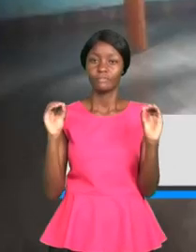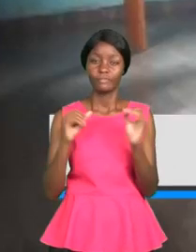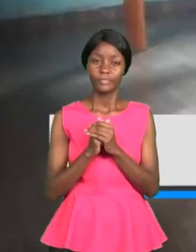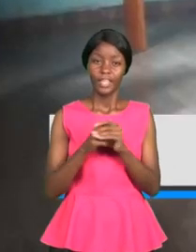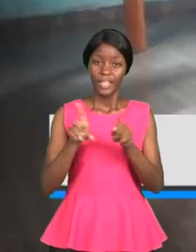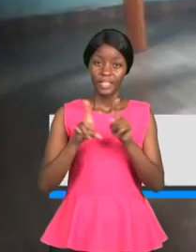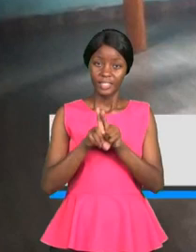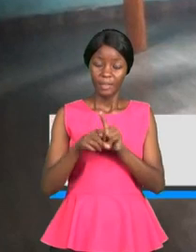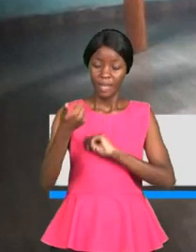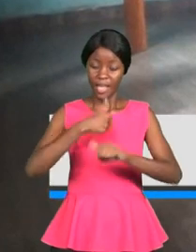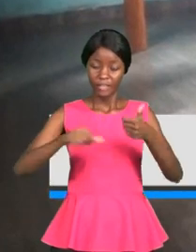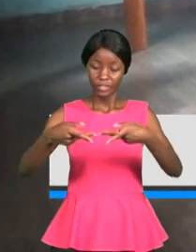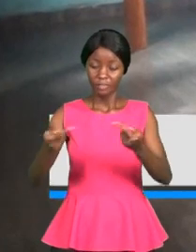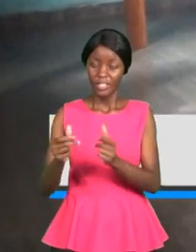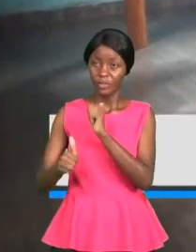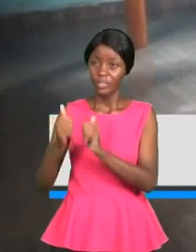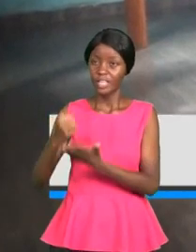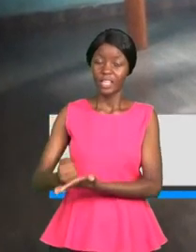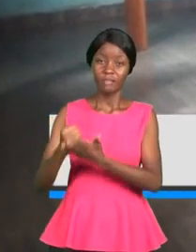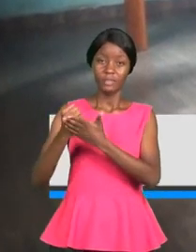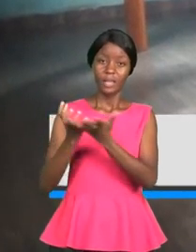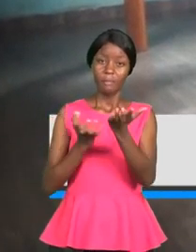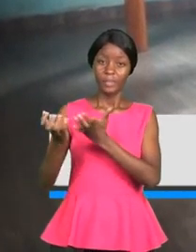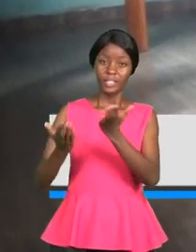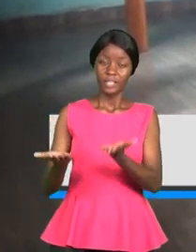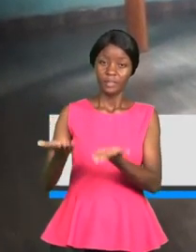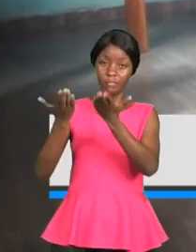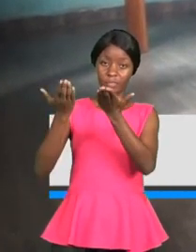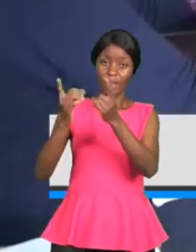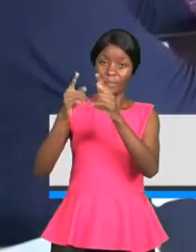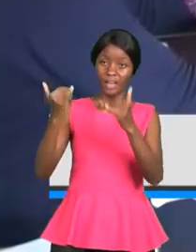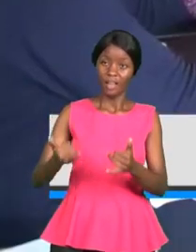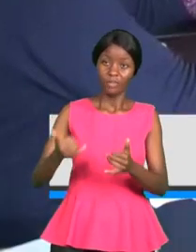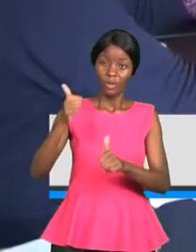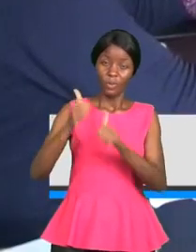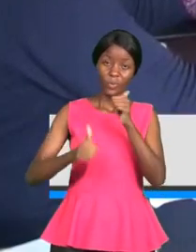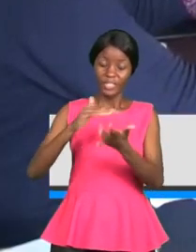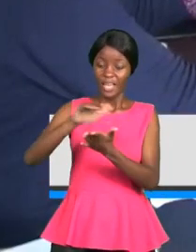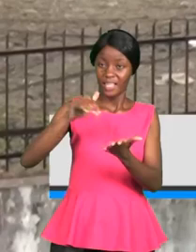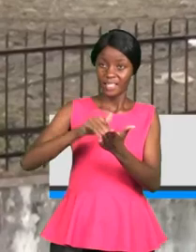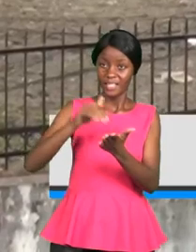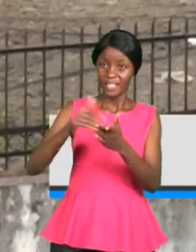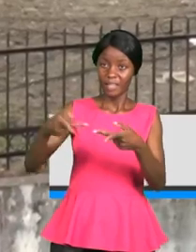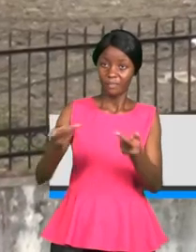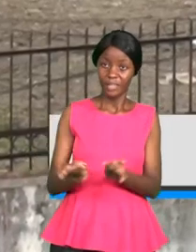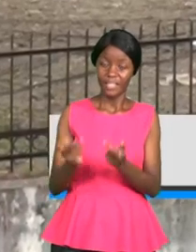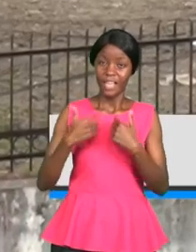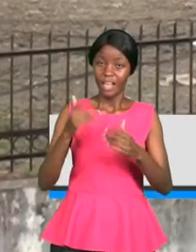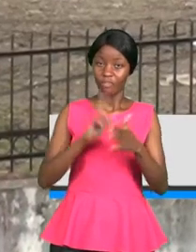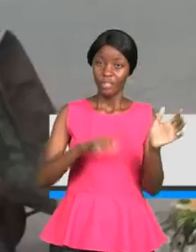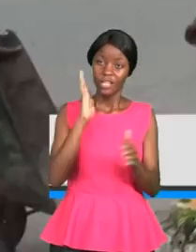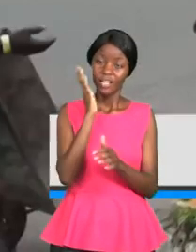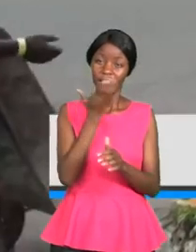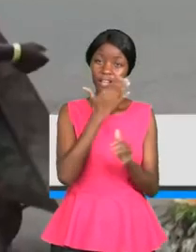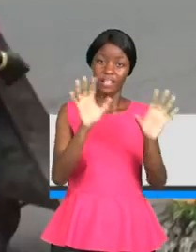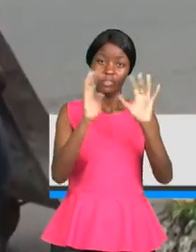Active spaces is a key link for business at Silicon Mountain. The walls at its headquarters are decorated in the colors of